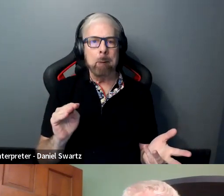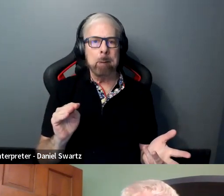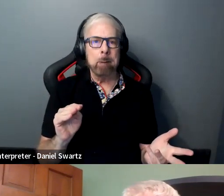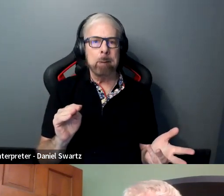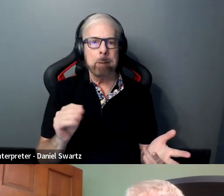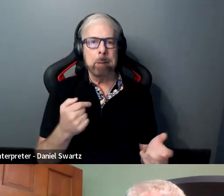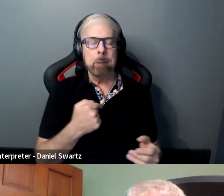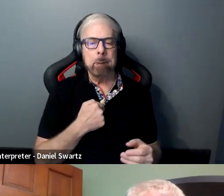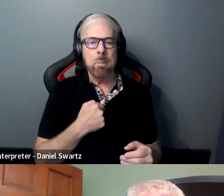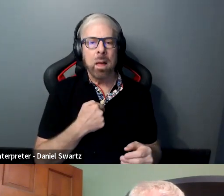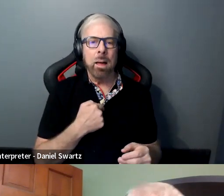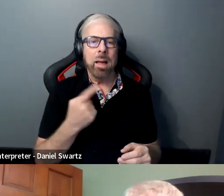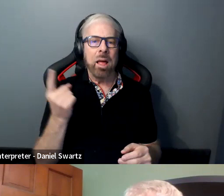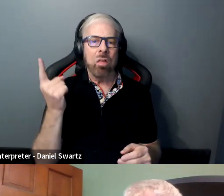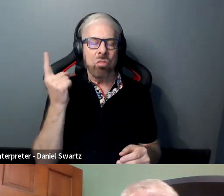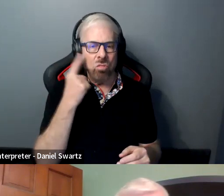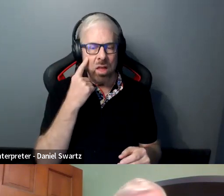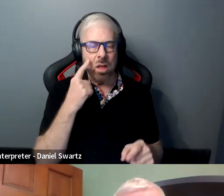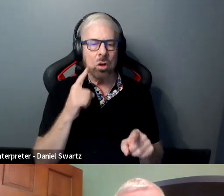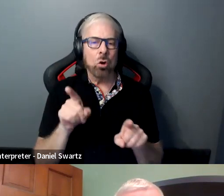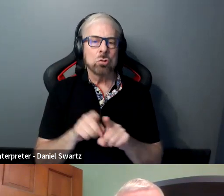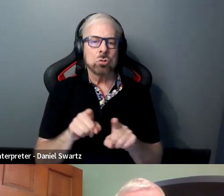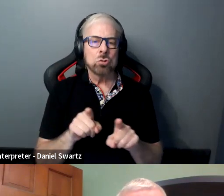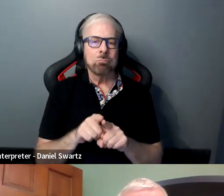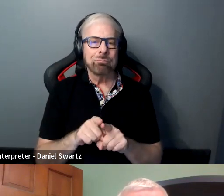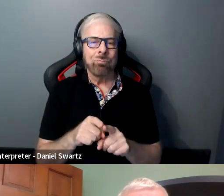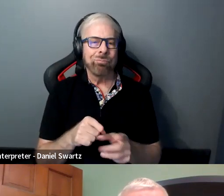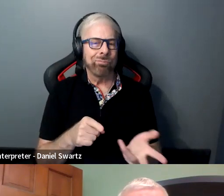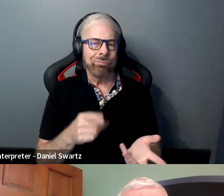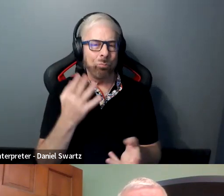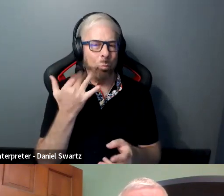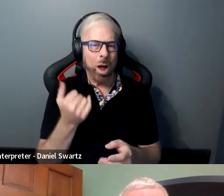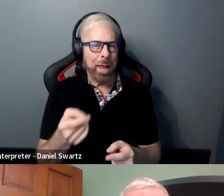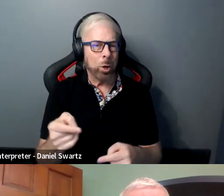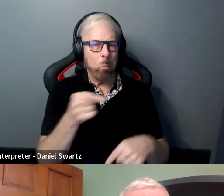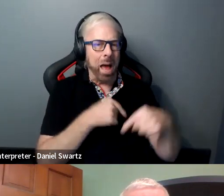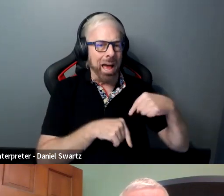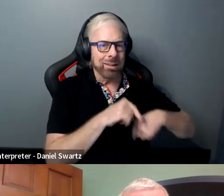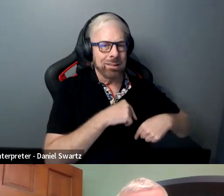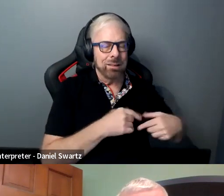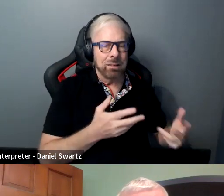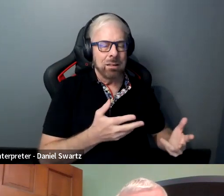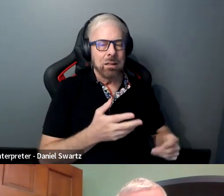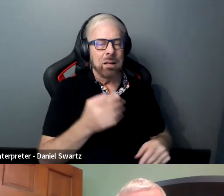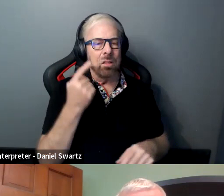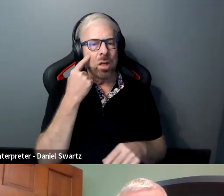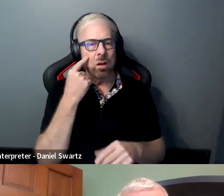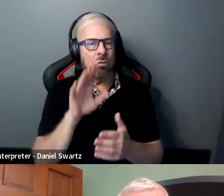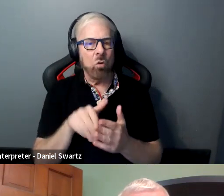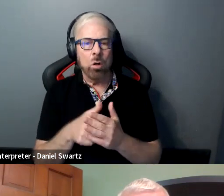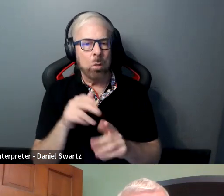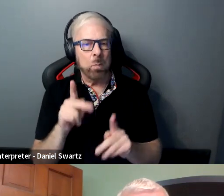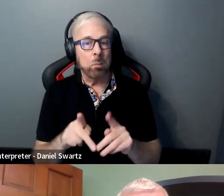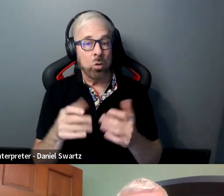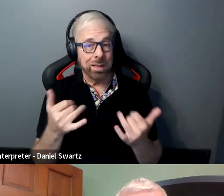I just think also that why go back? I think all the folks that at least were existing